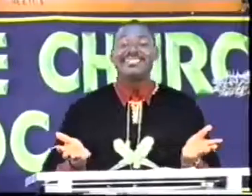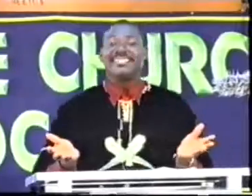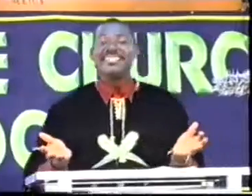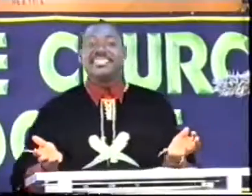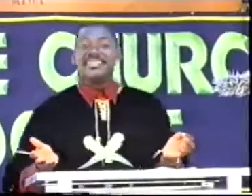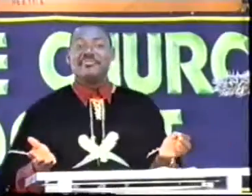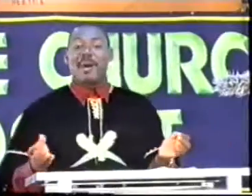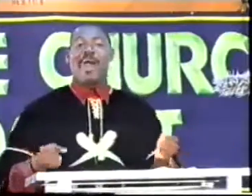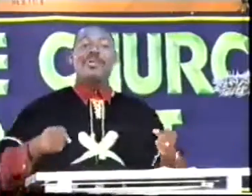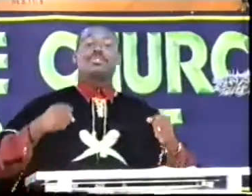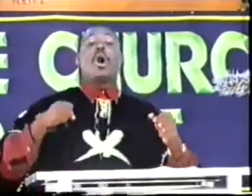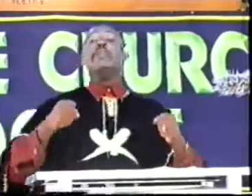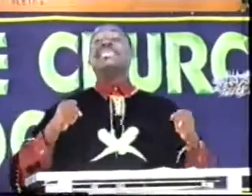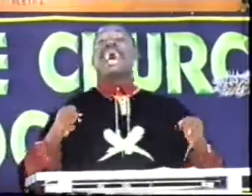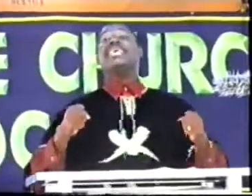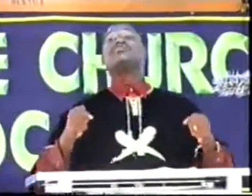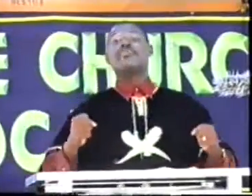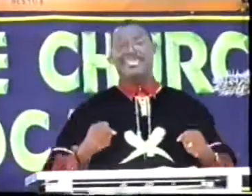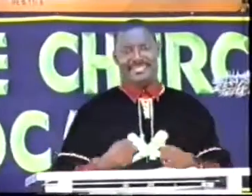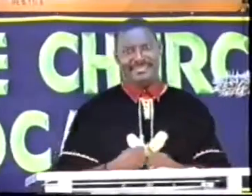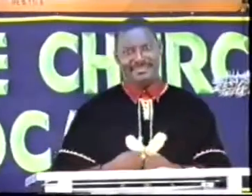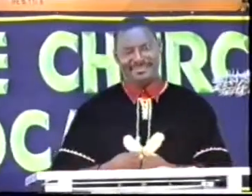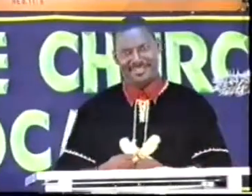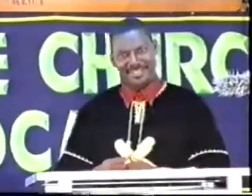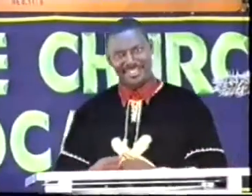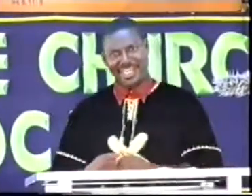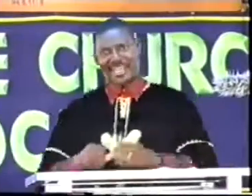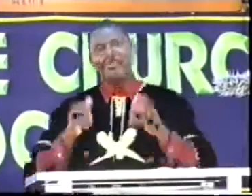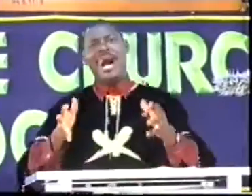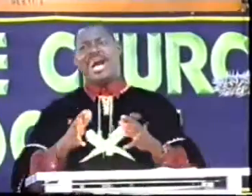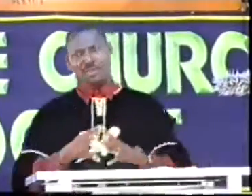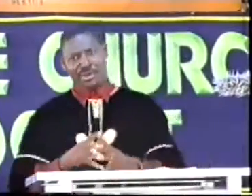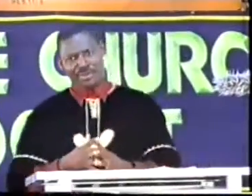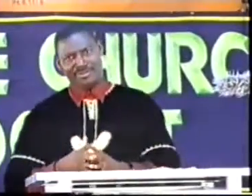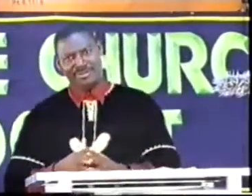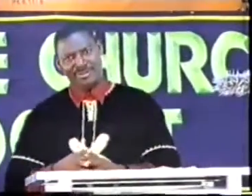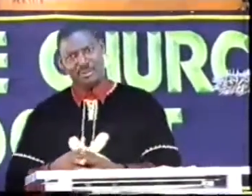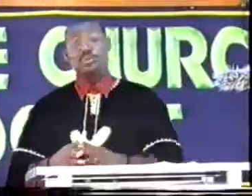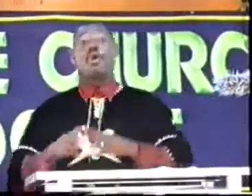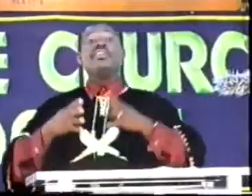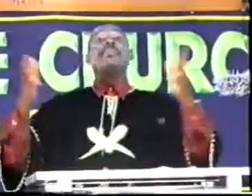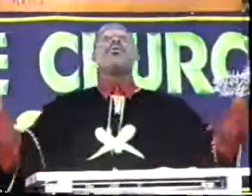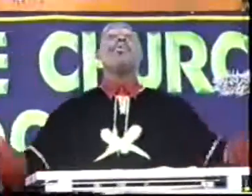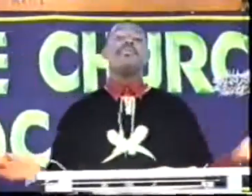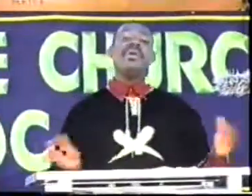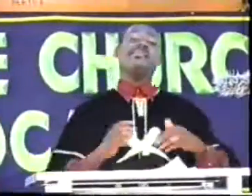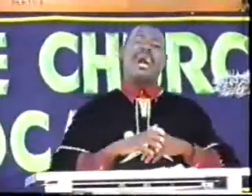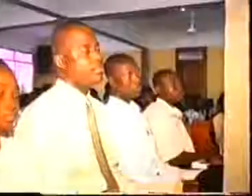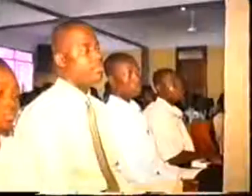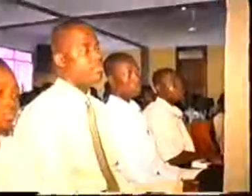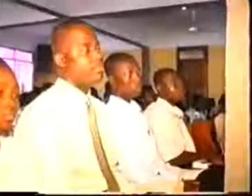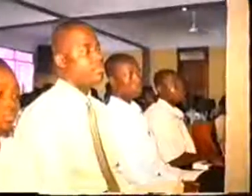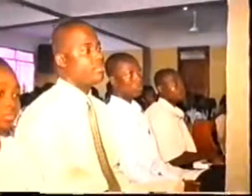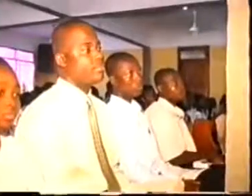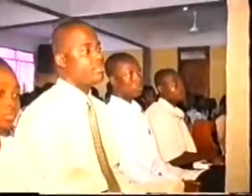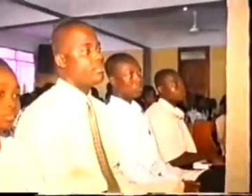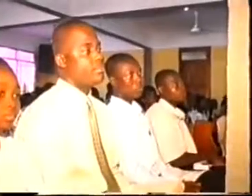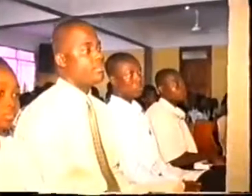stand. A paper taught musical instruments. And the ma, I sorry, no. To taught near my who will ma, I sorry,